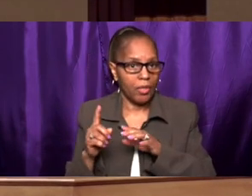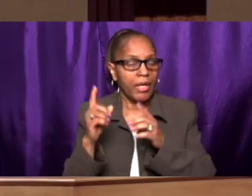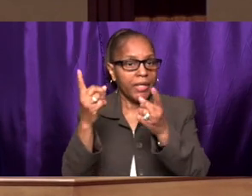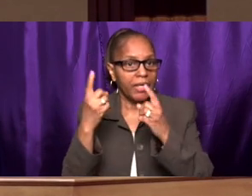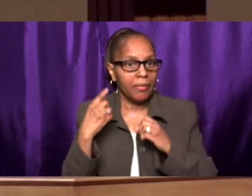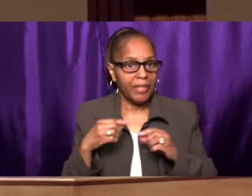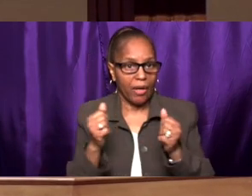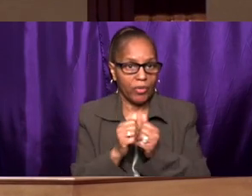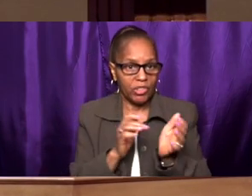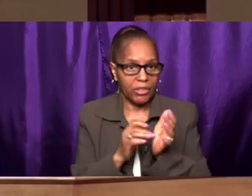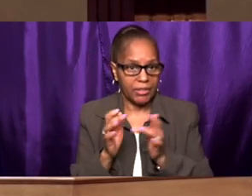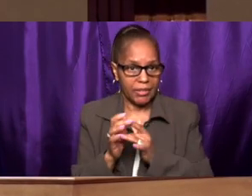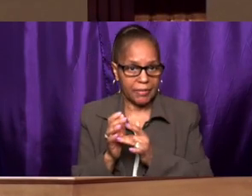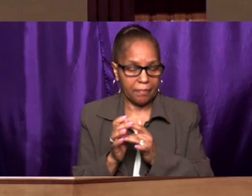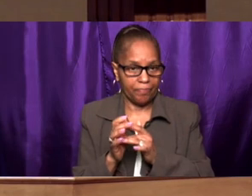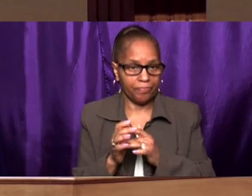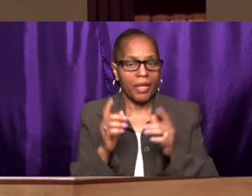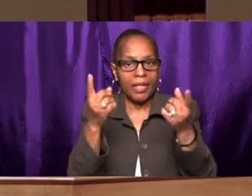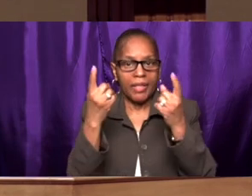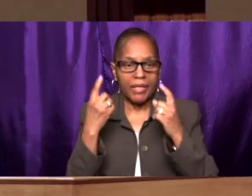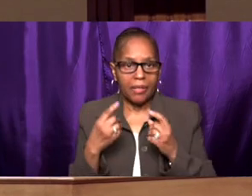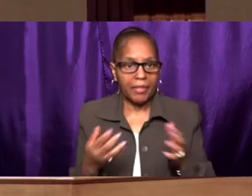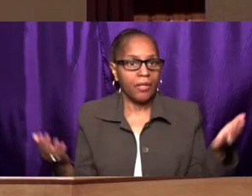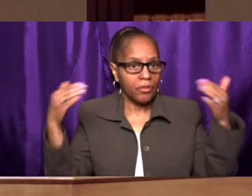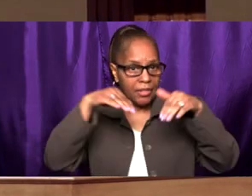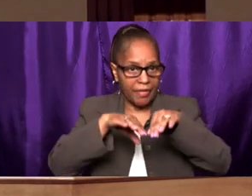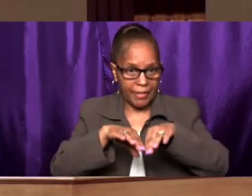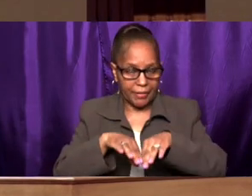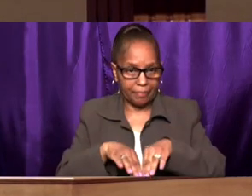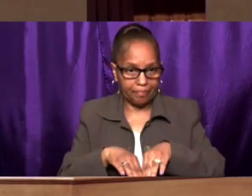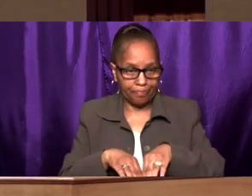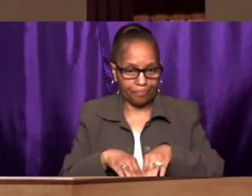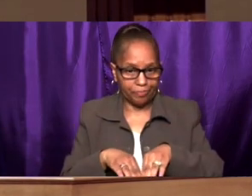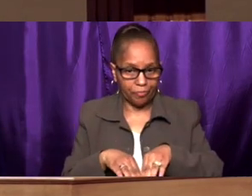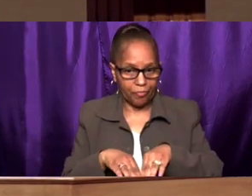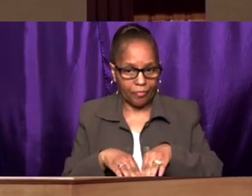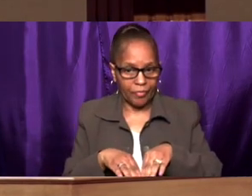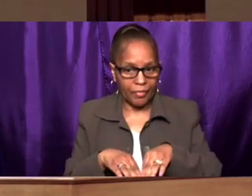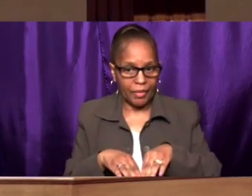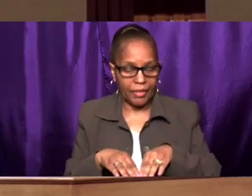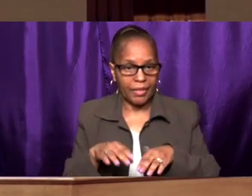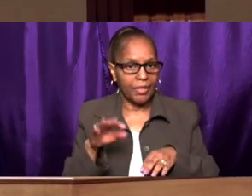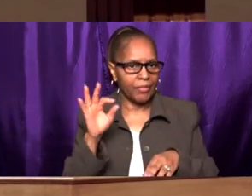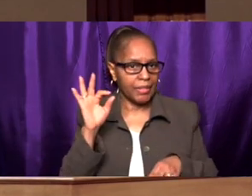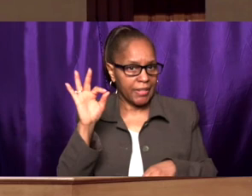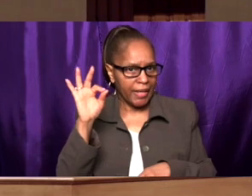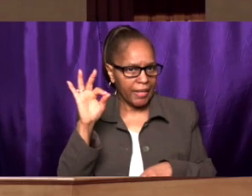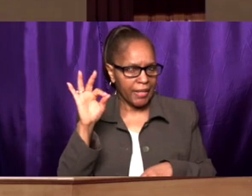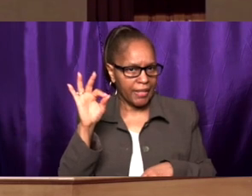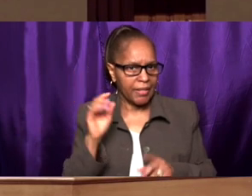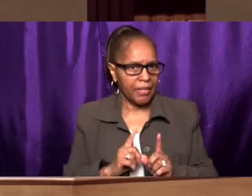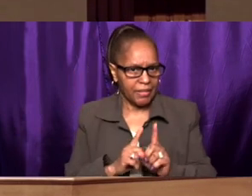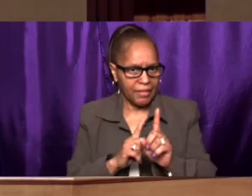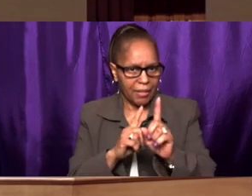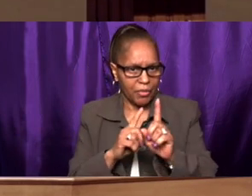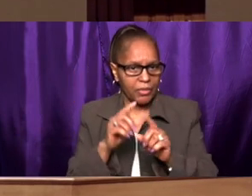with Jesus. They come down to the valley. And nine of these jokers are at the